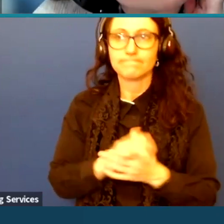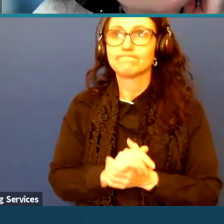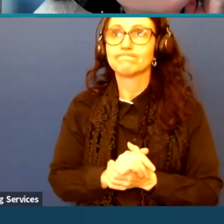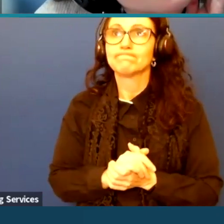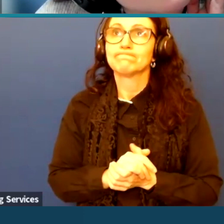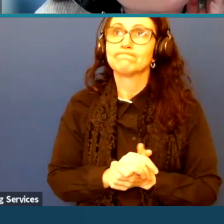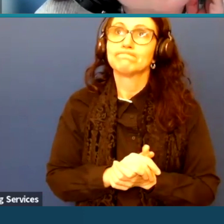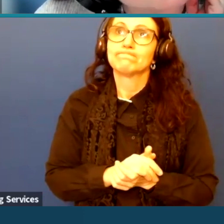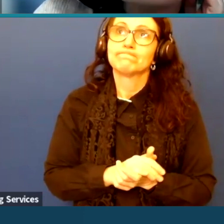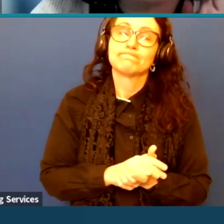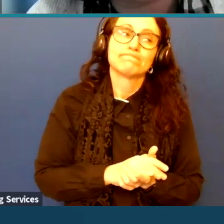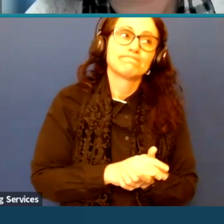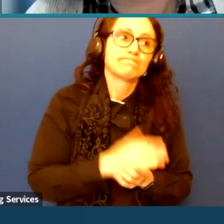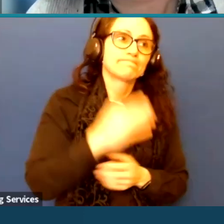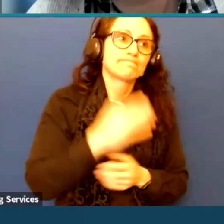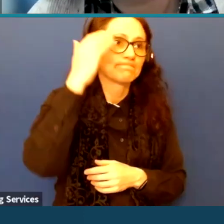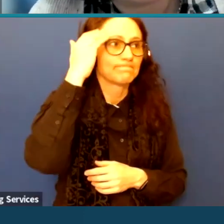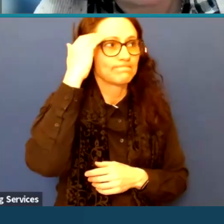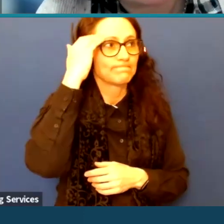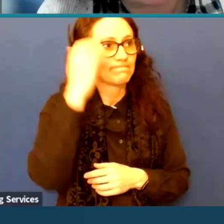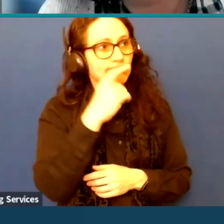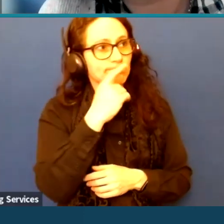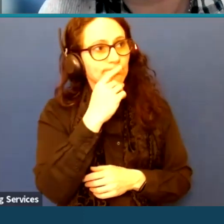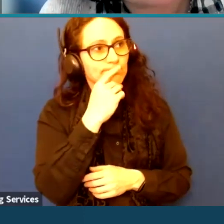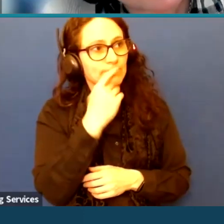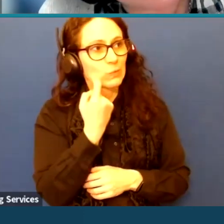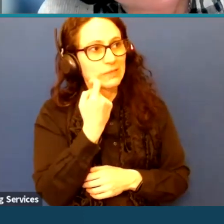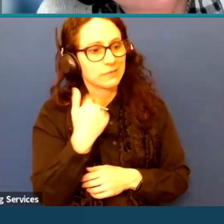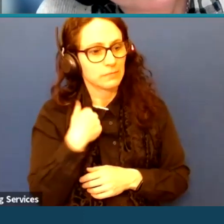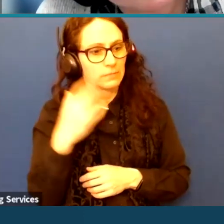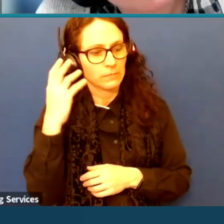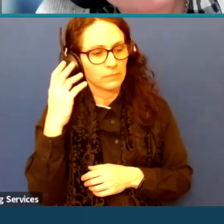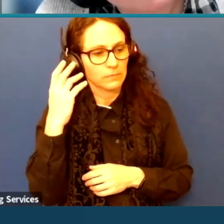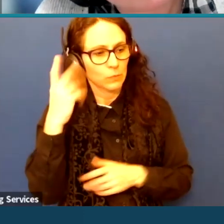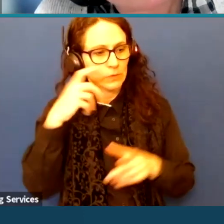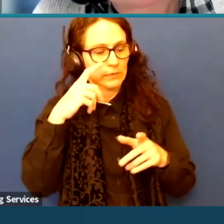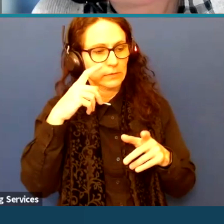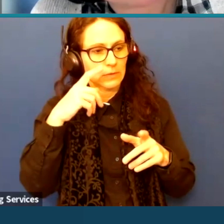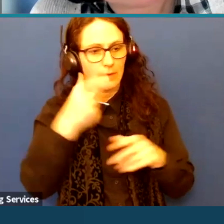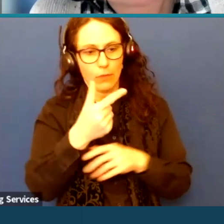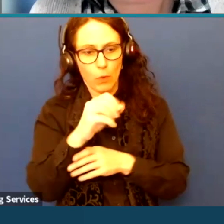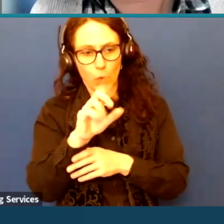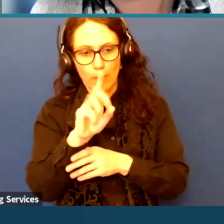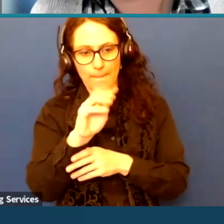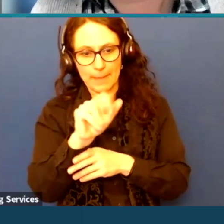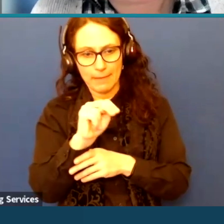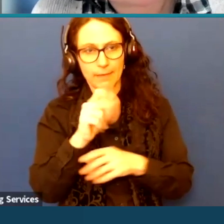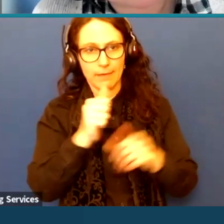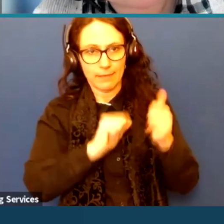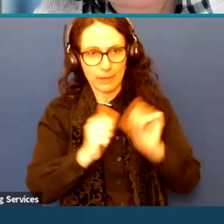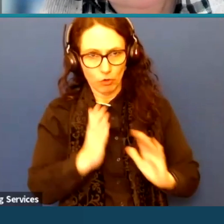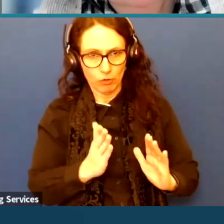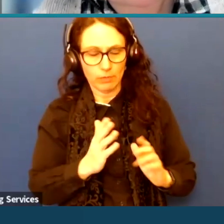I was not too long ago at the Goodman Theater, and I did not say that I had, when